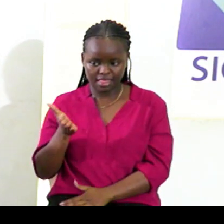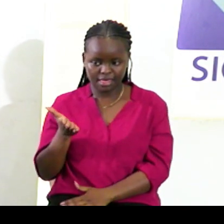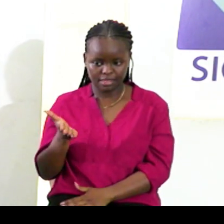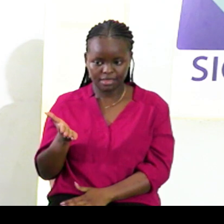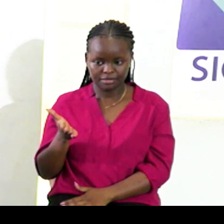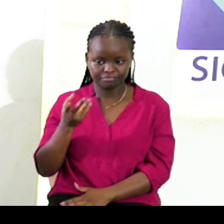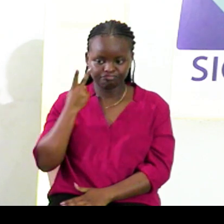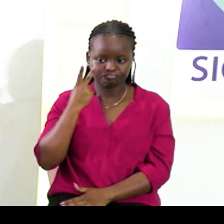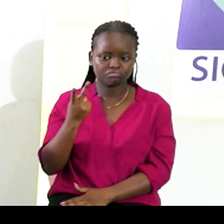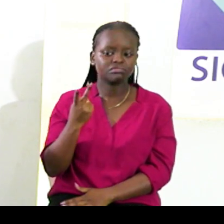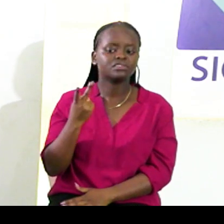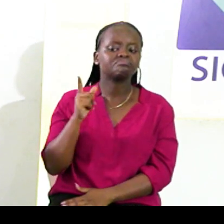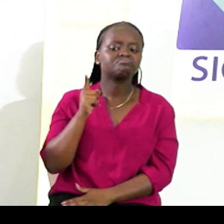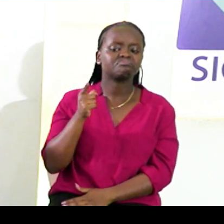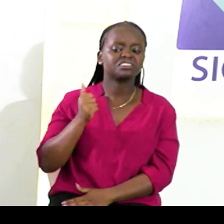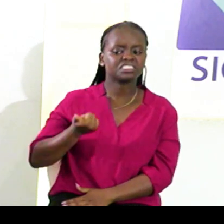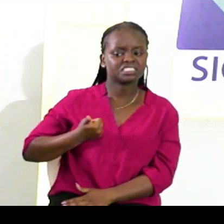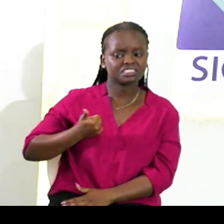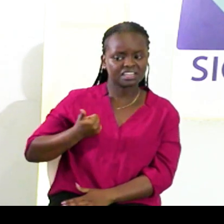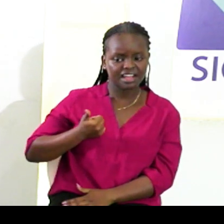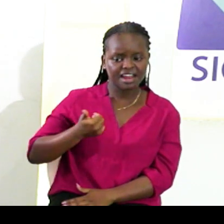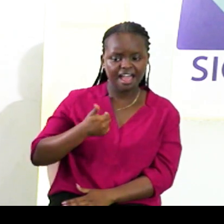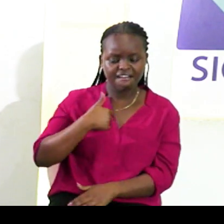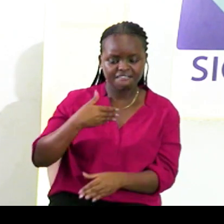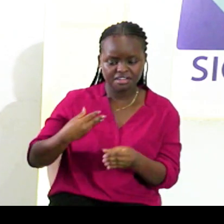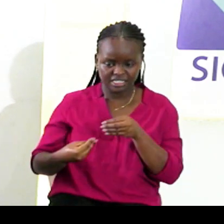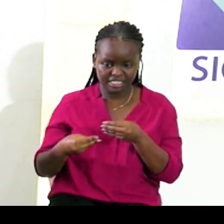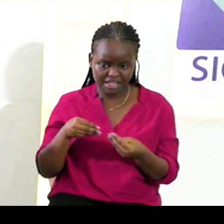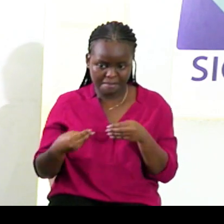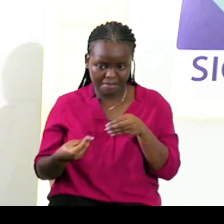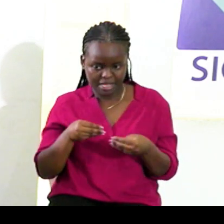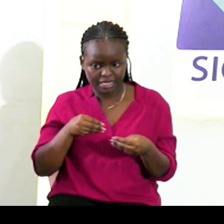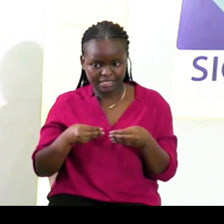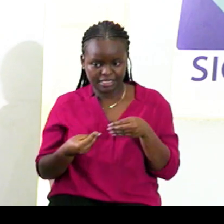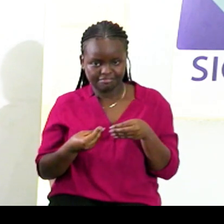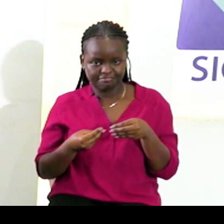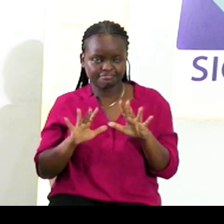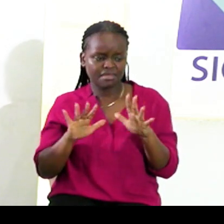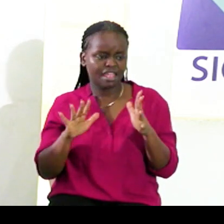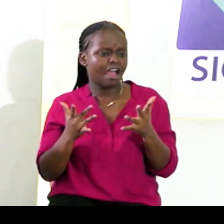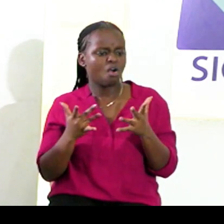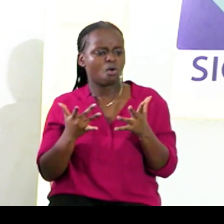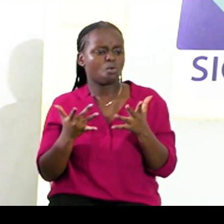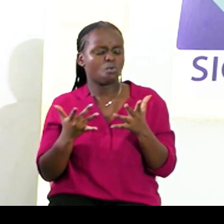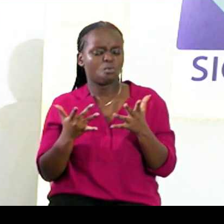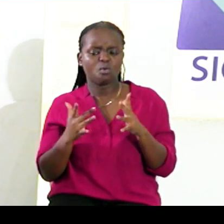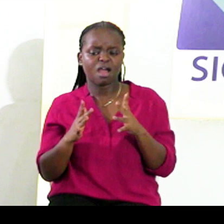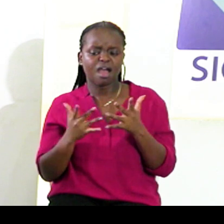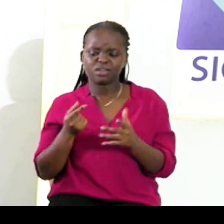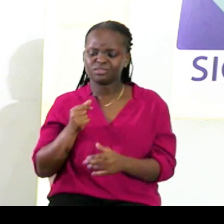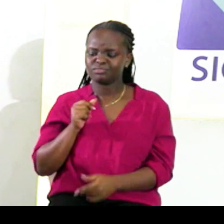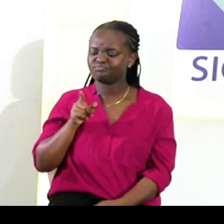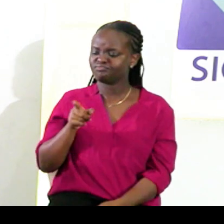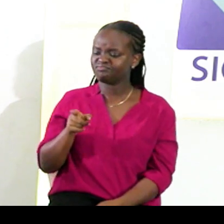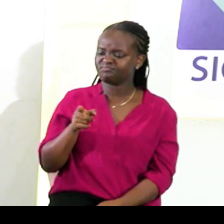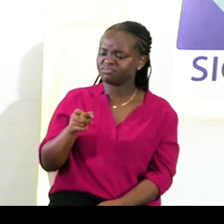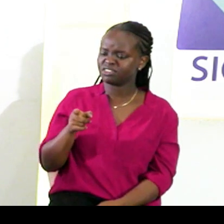that this girl has a disability. How is she